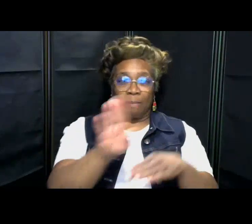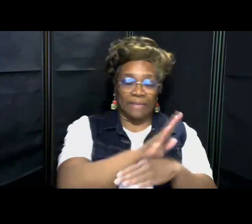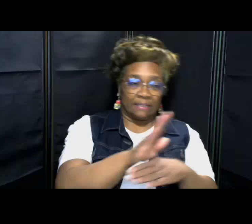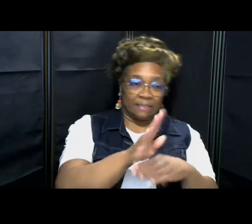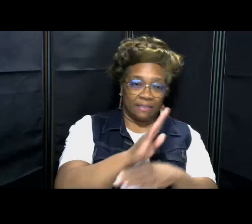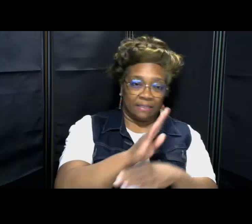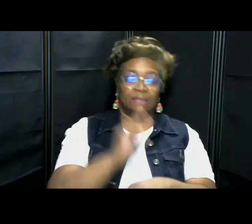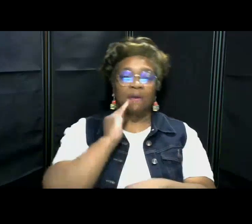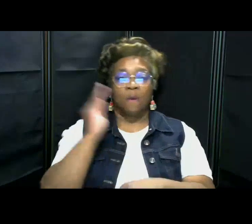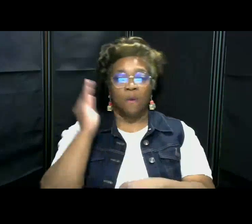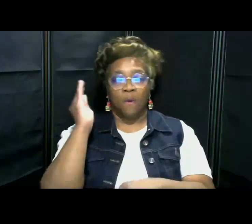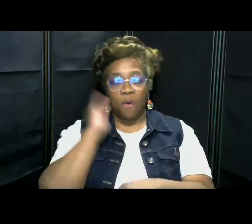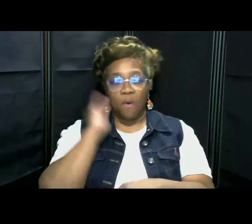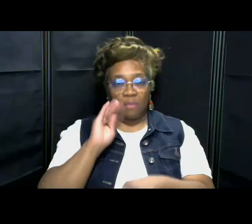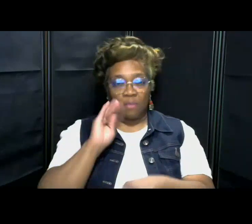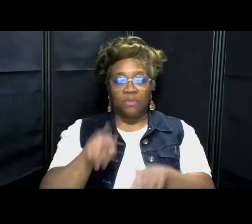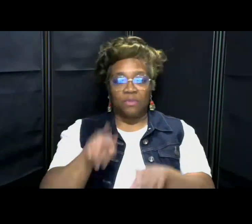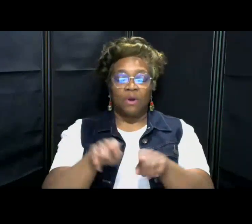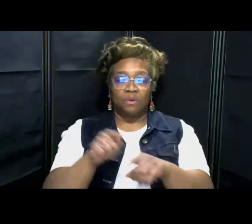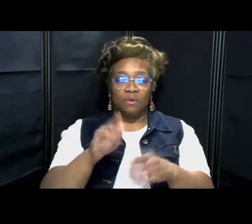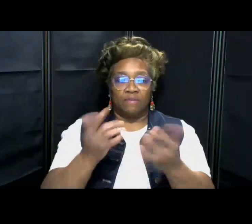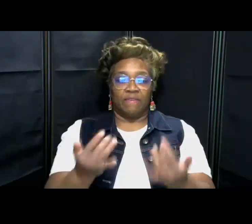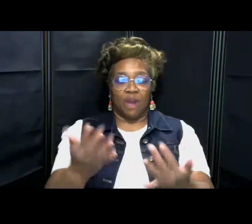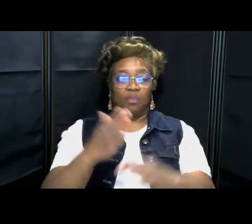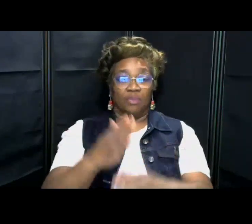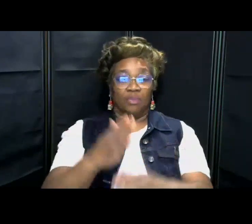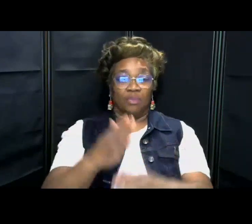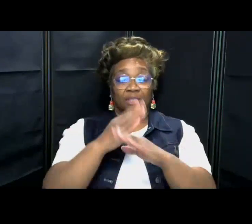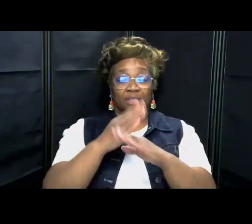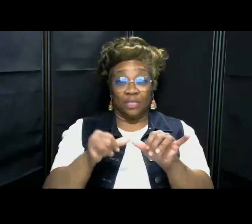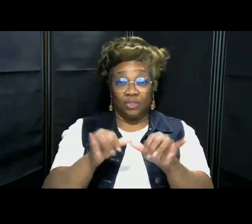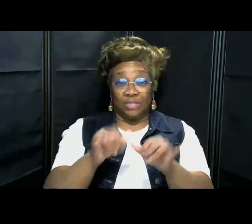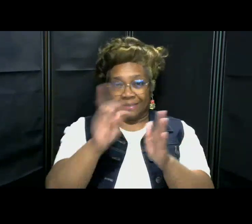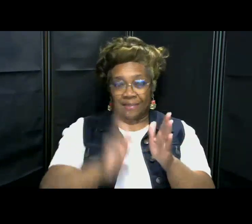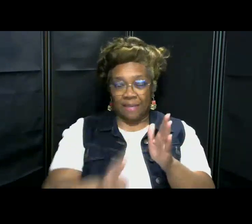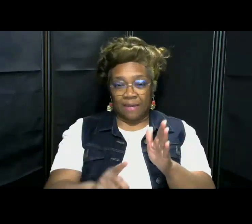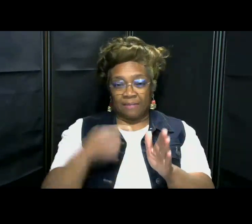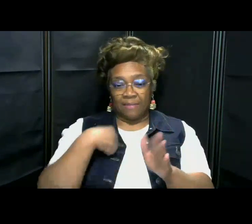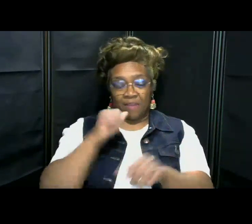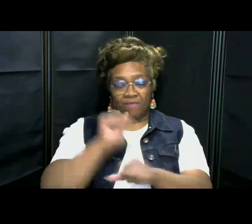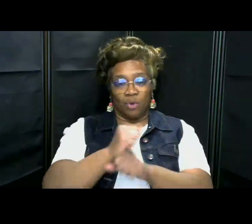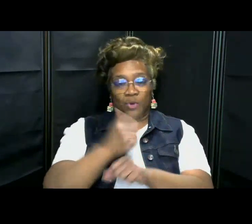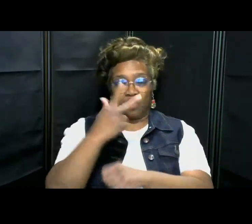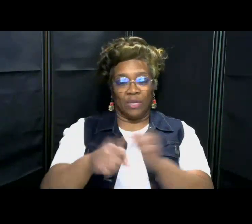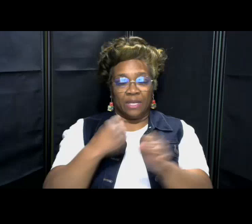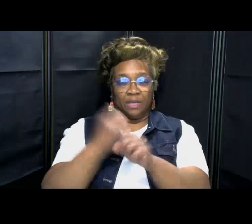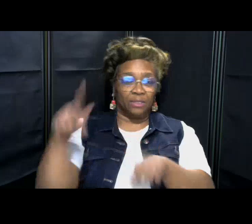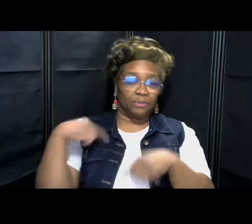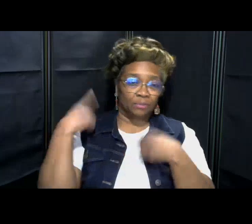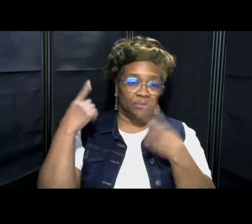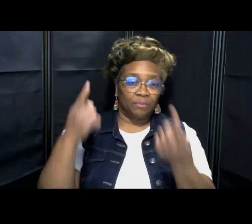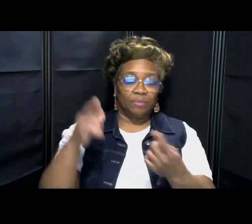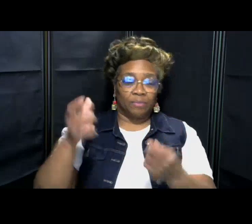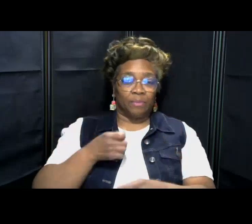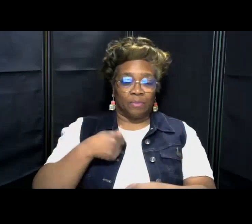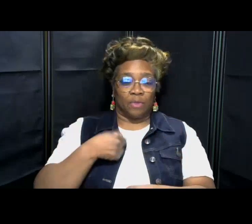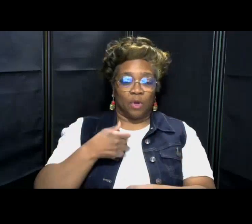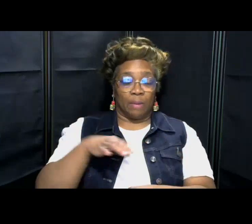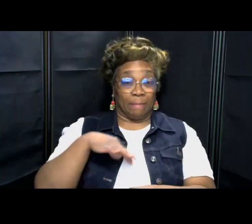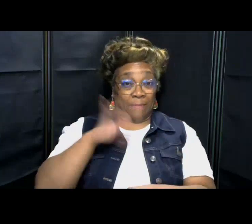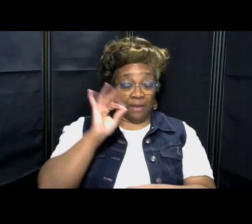as fire protection engineering and design. I've been in this position for the past 3 years. I was appointed by our Executive Commissioner, Charles